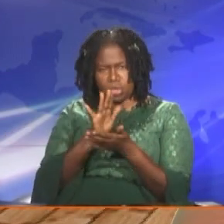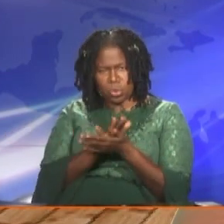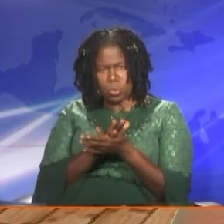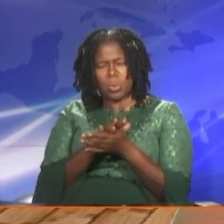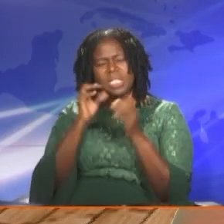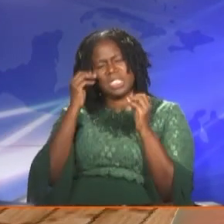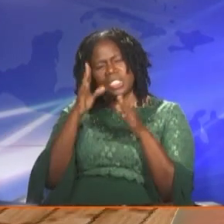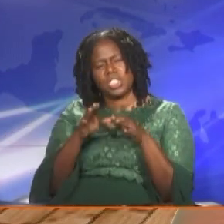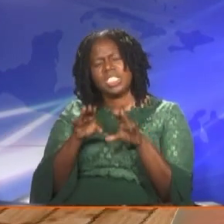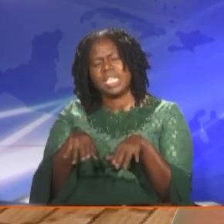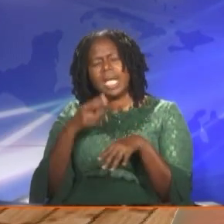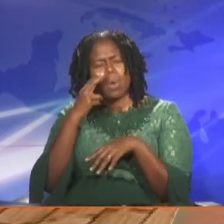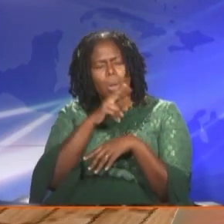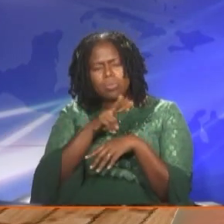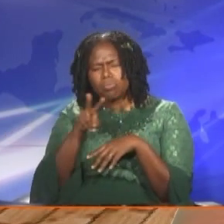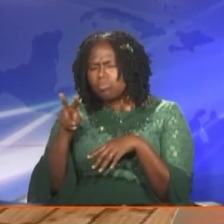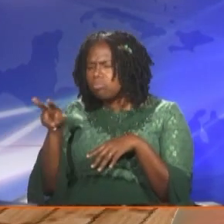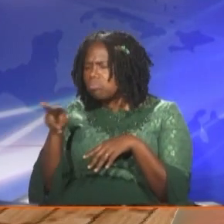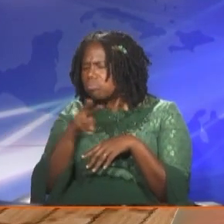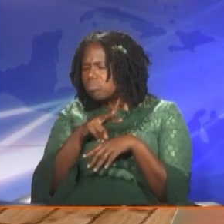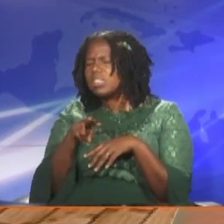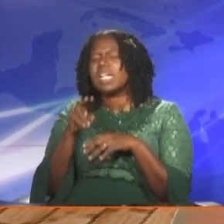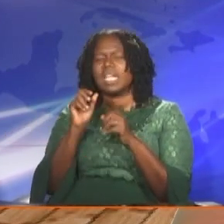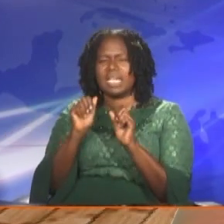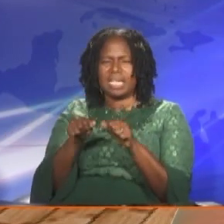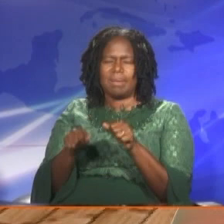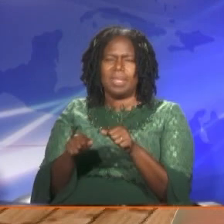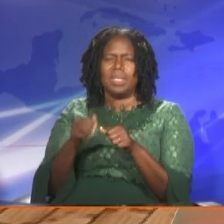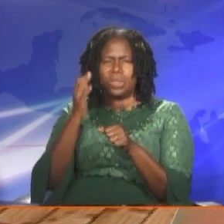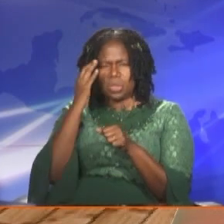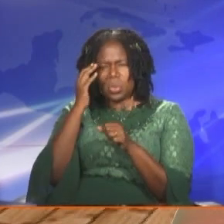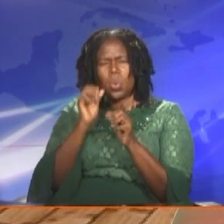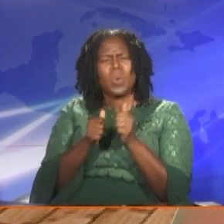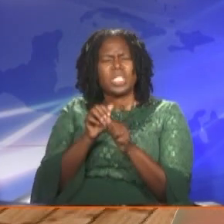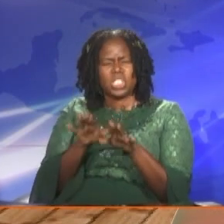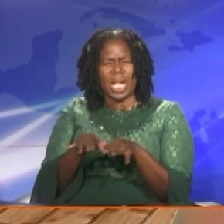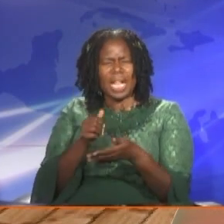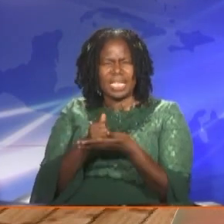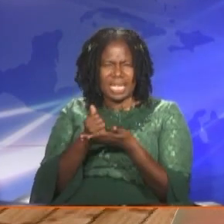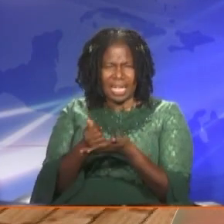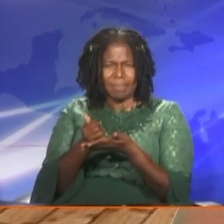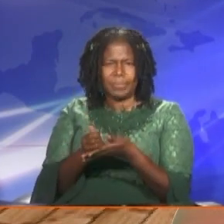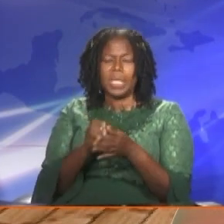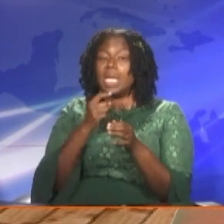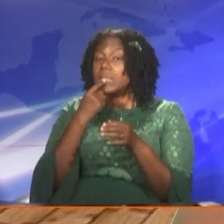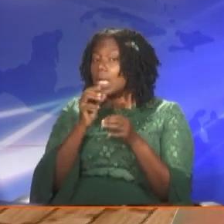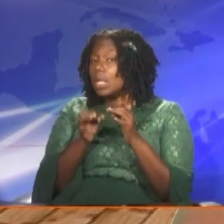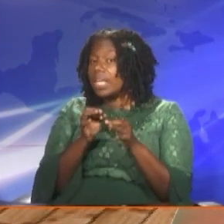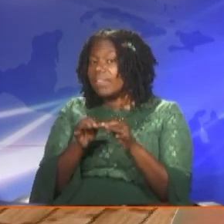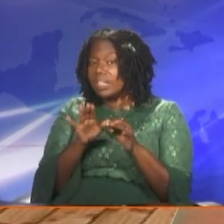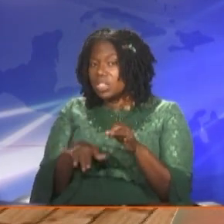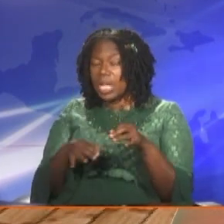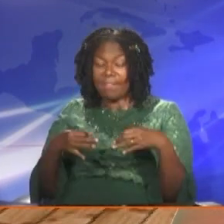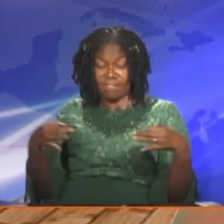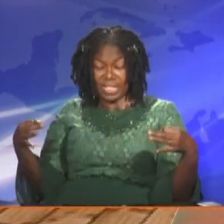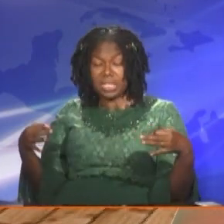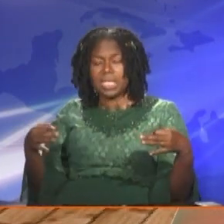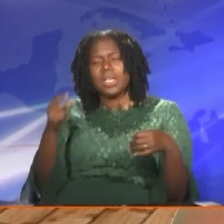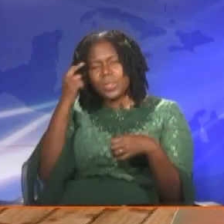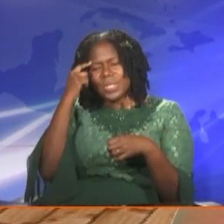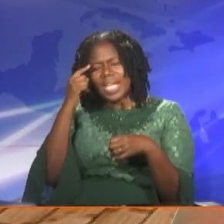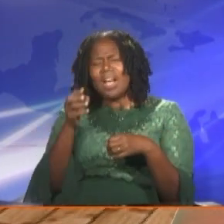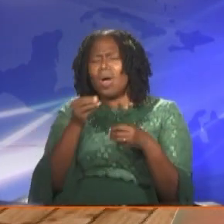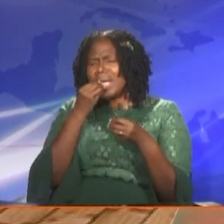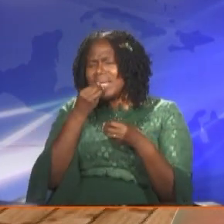to label a child as bad behaved. Or if a child is obese, you might think that child is well nourished, which is a fallacy, right?